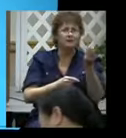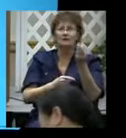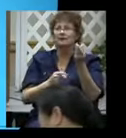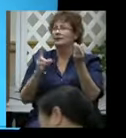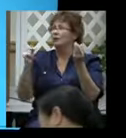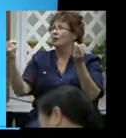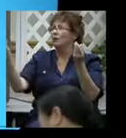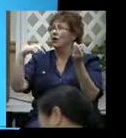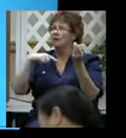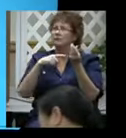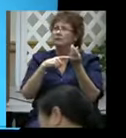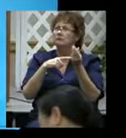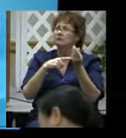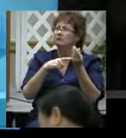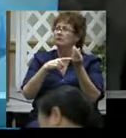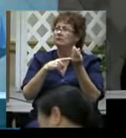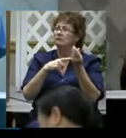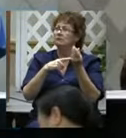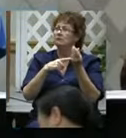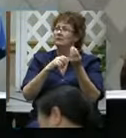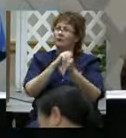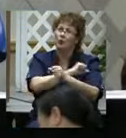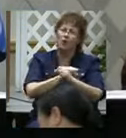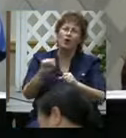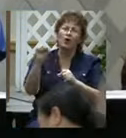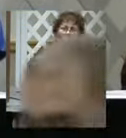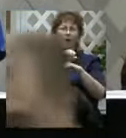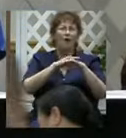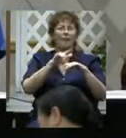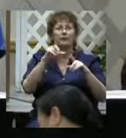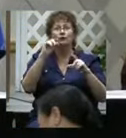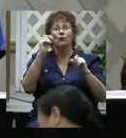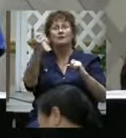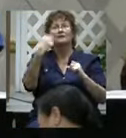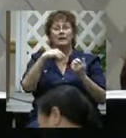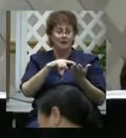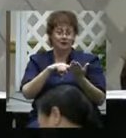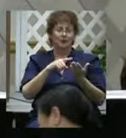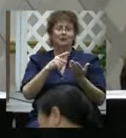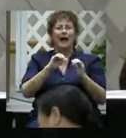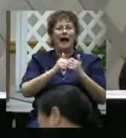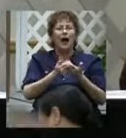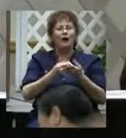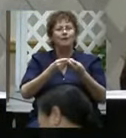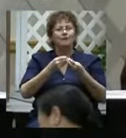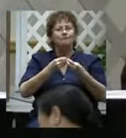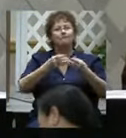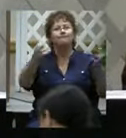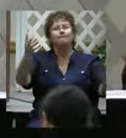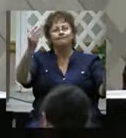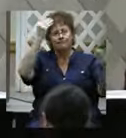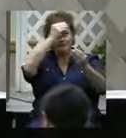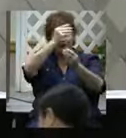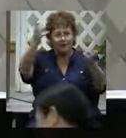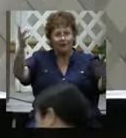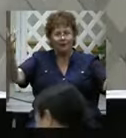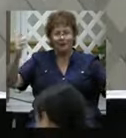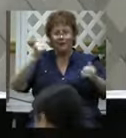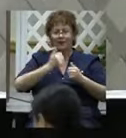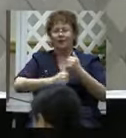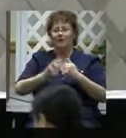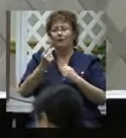benefits from all that effort and energy that it took to get this far. So getting the word out is something that we should